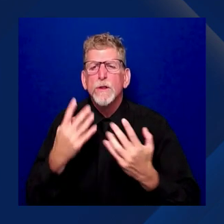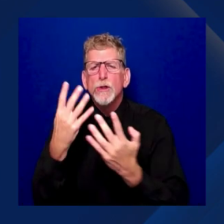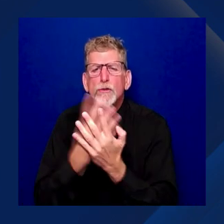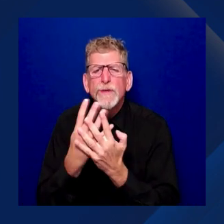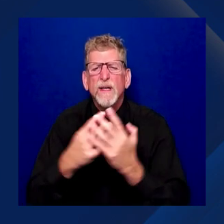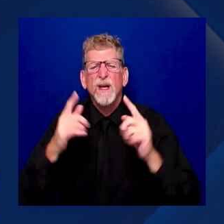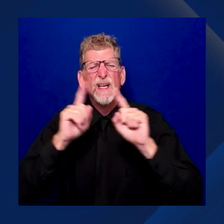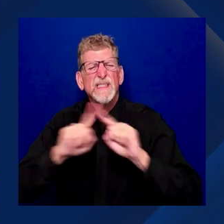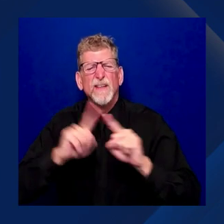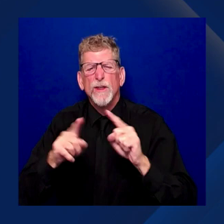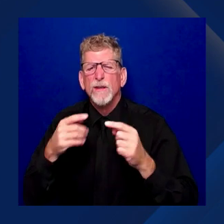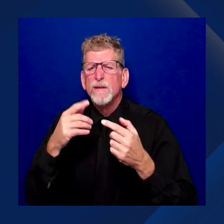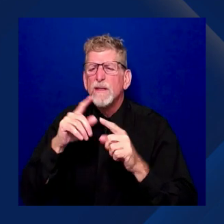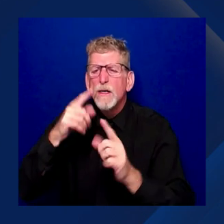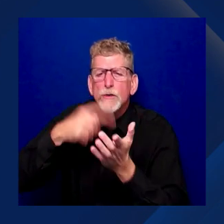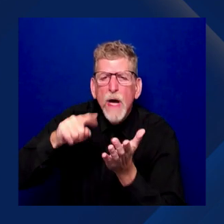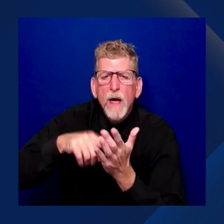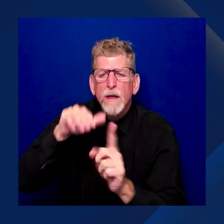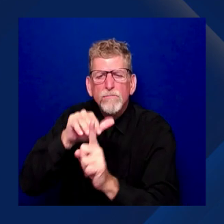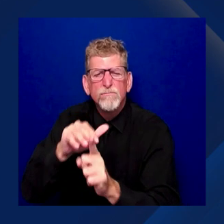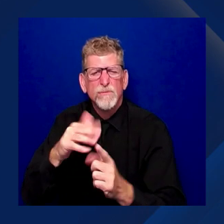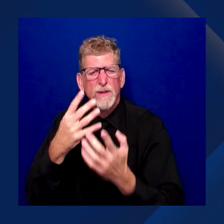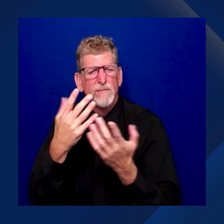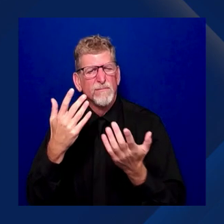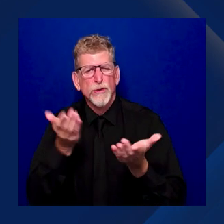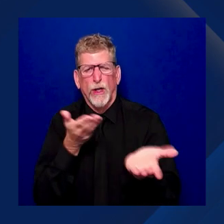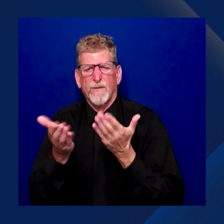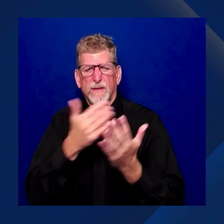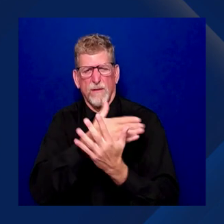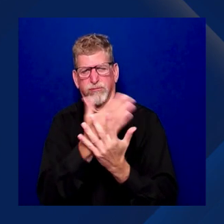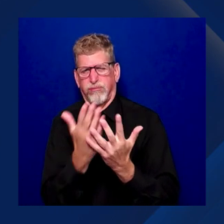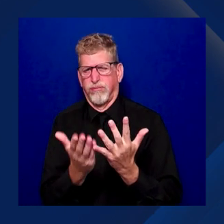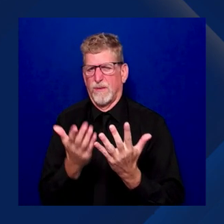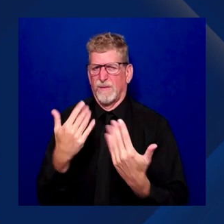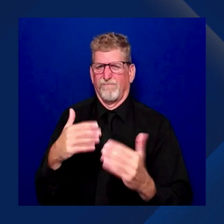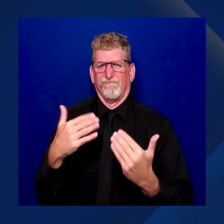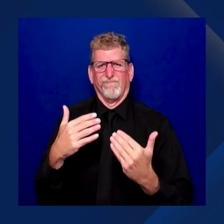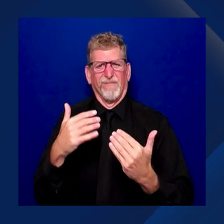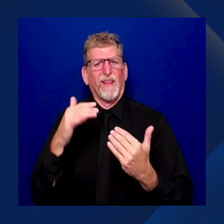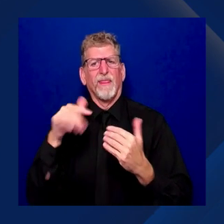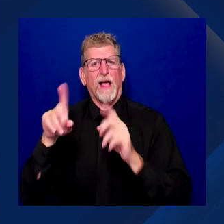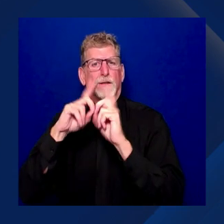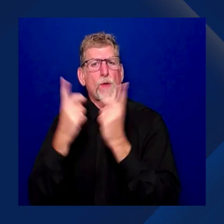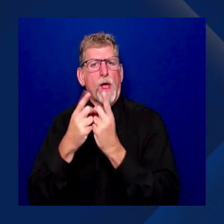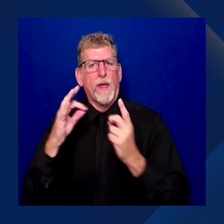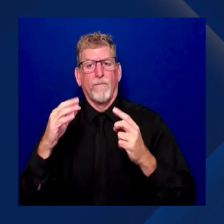report from the Department of Health and Human Services, this would cover